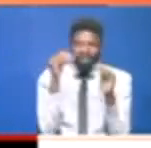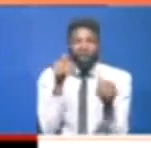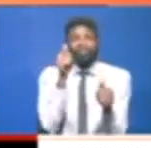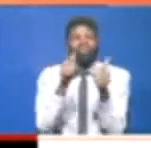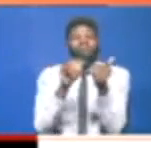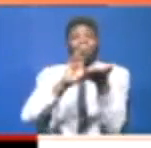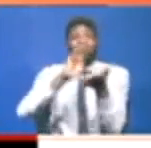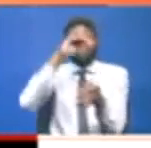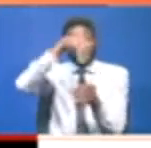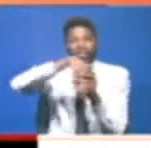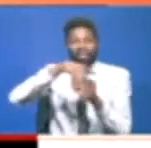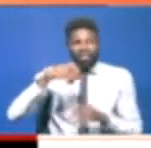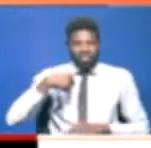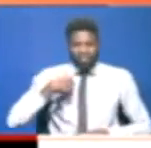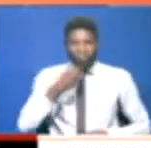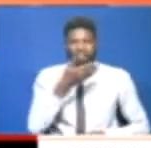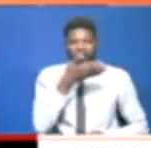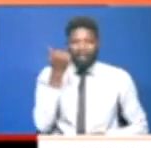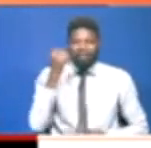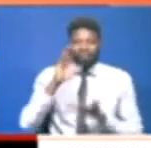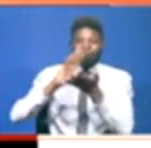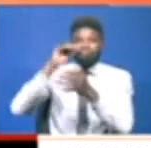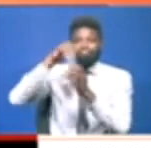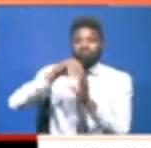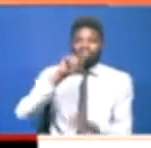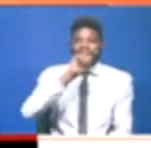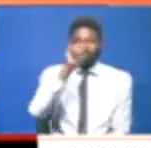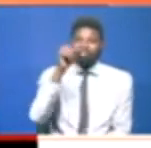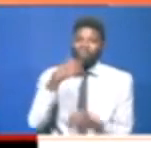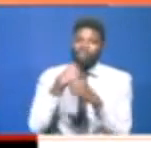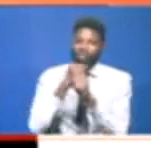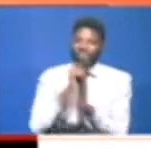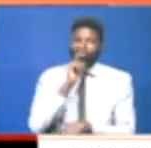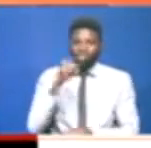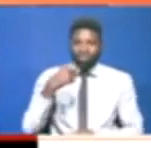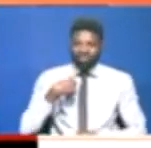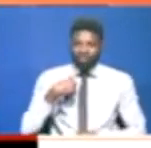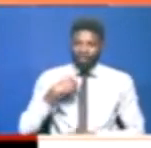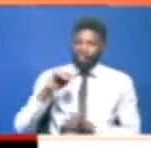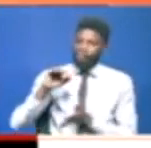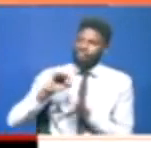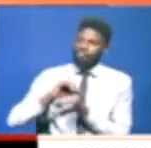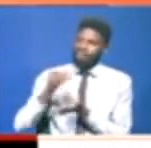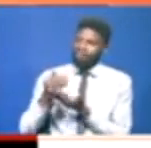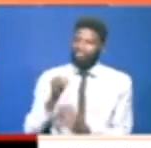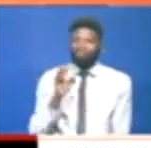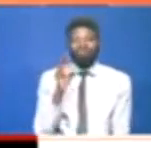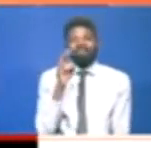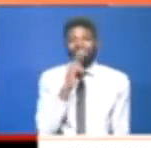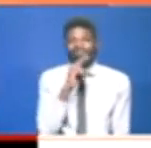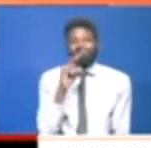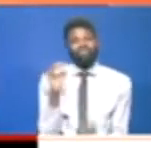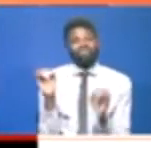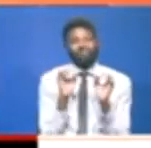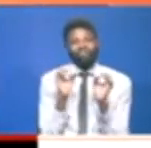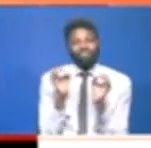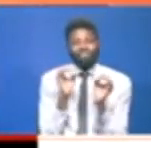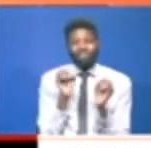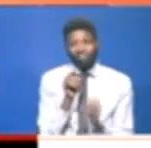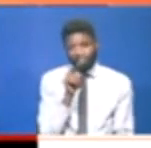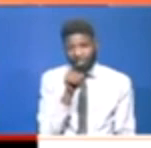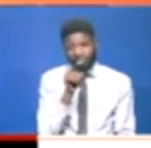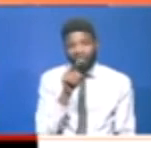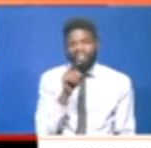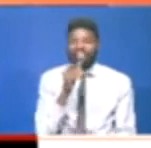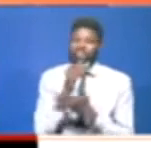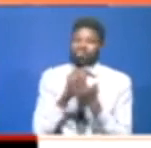I invest in to ensure that I also don't risk the funds. And that's an aspect of being conservative in